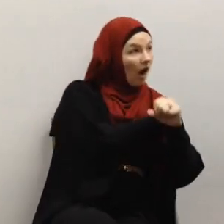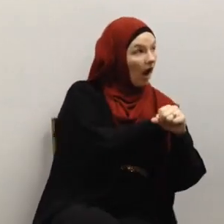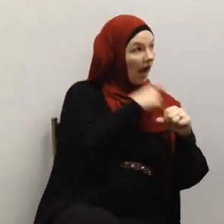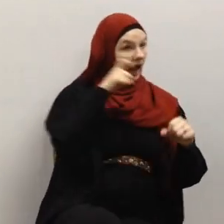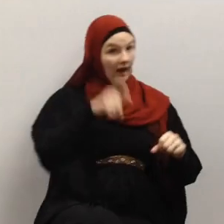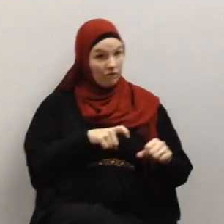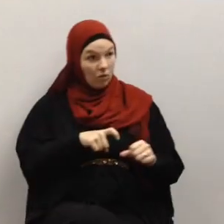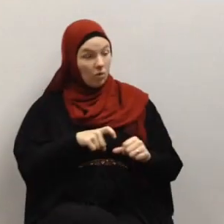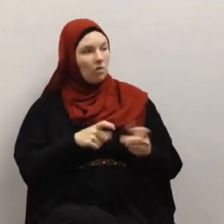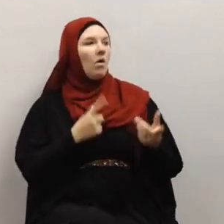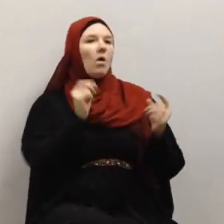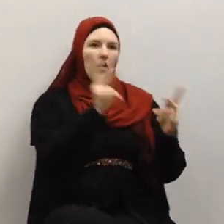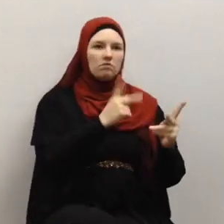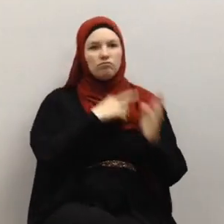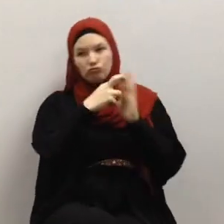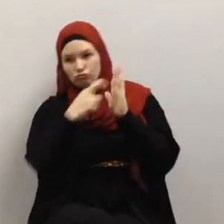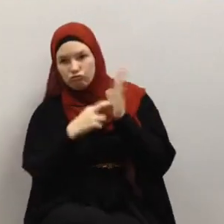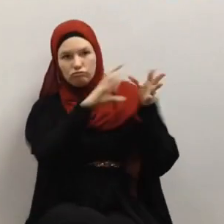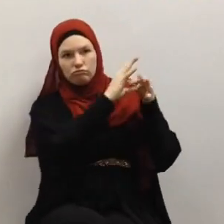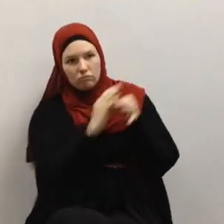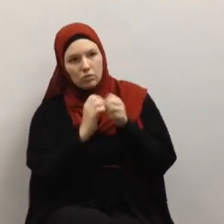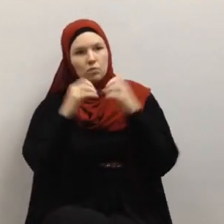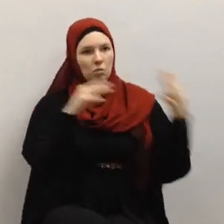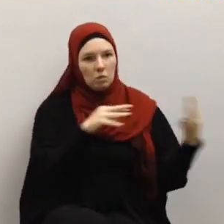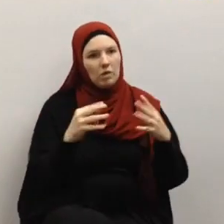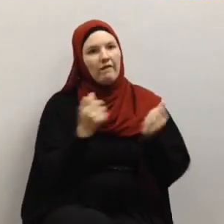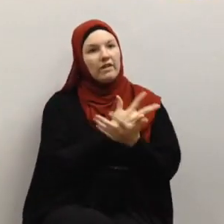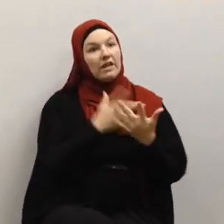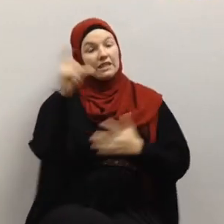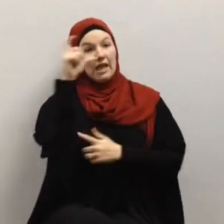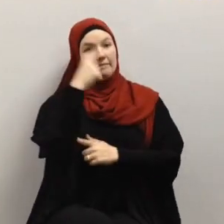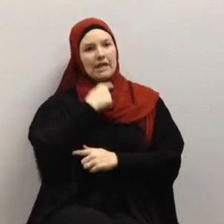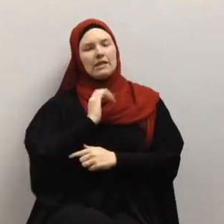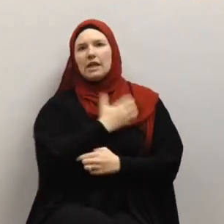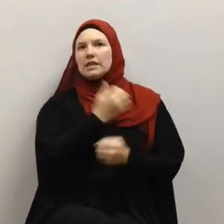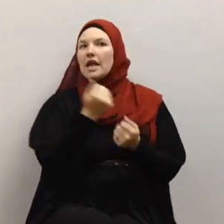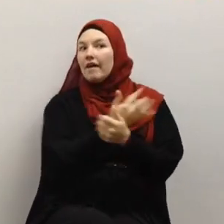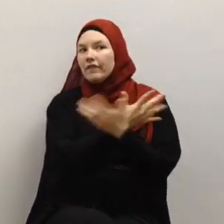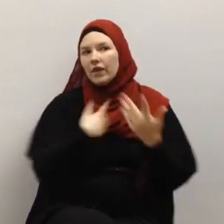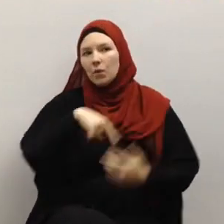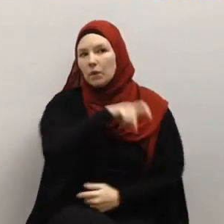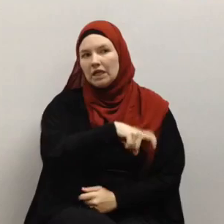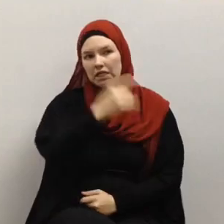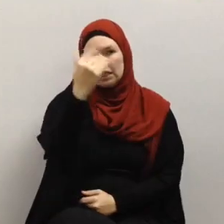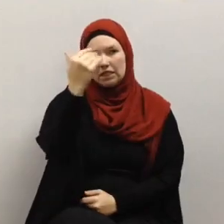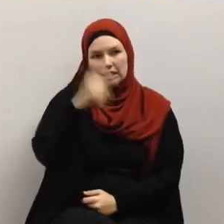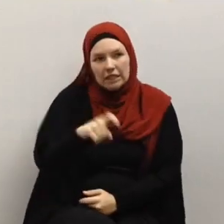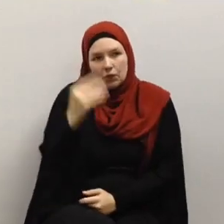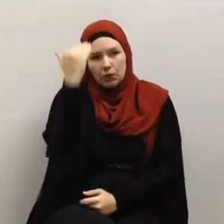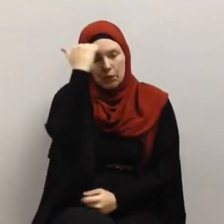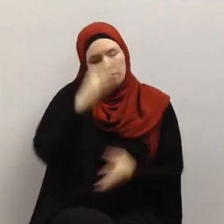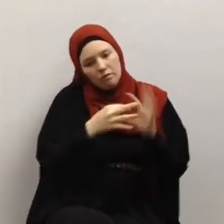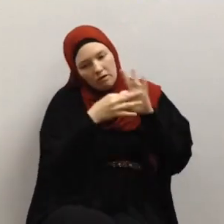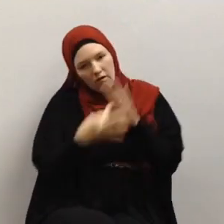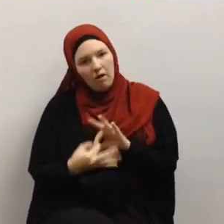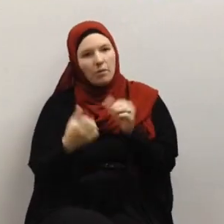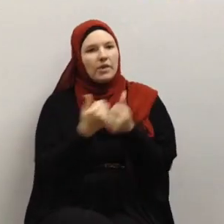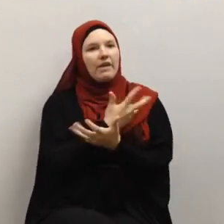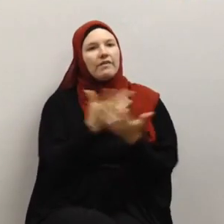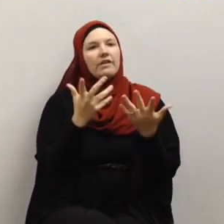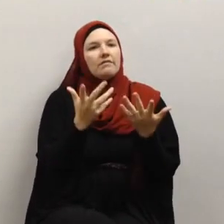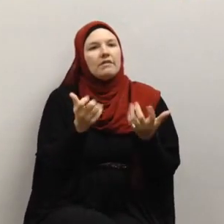fight. Islam actually tells us everything we need regarding whatever